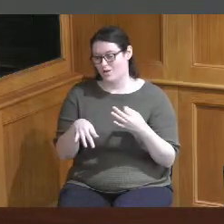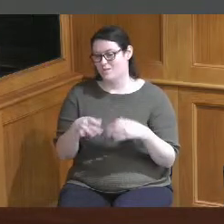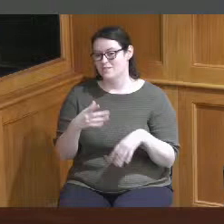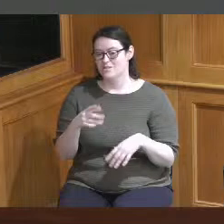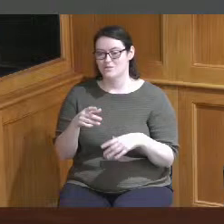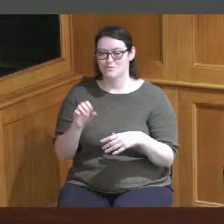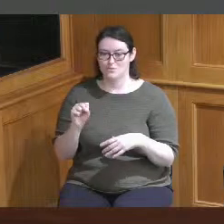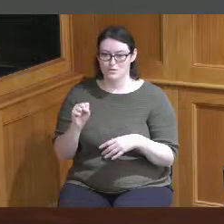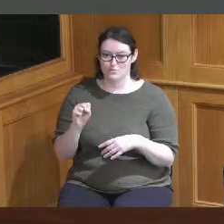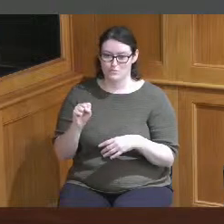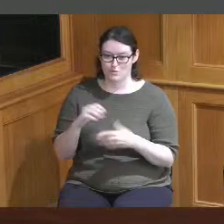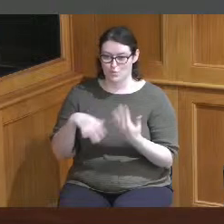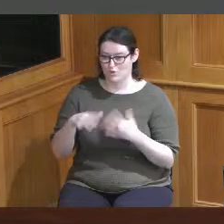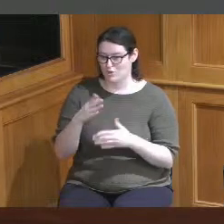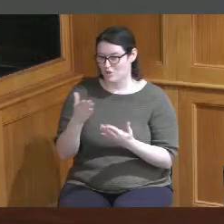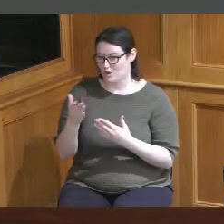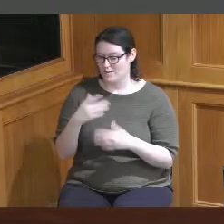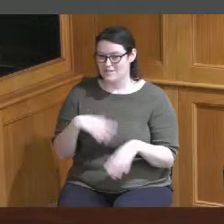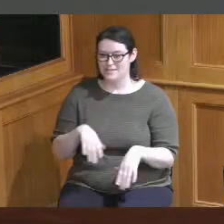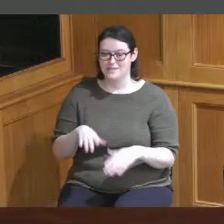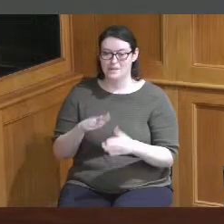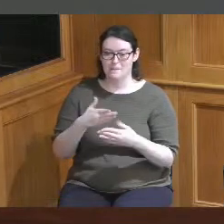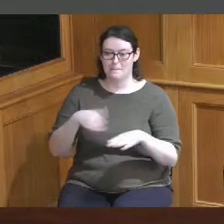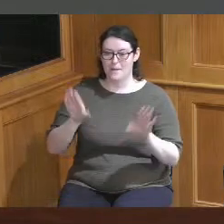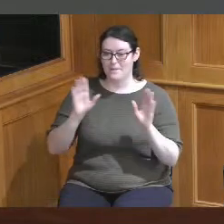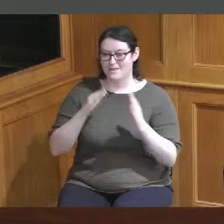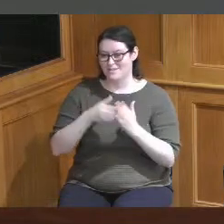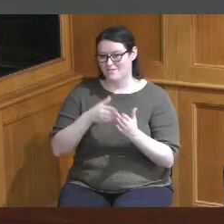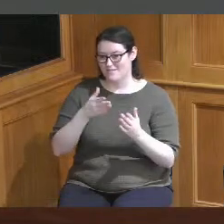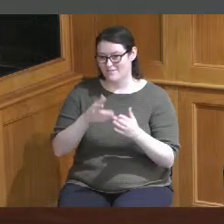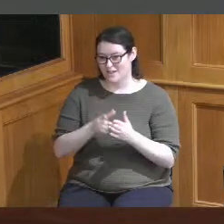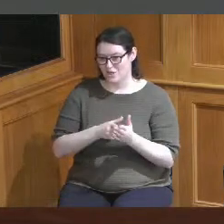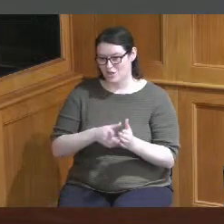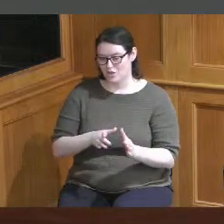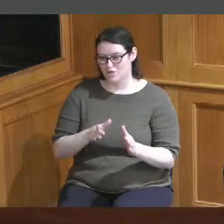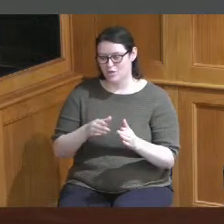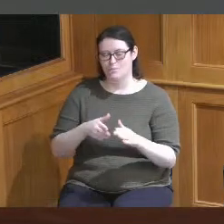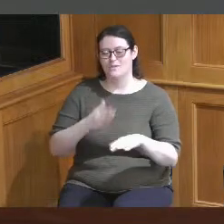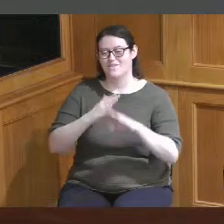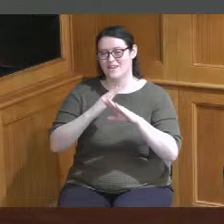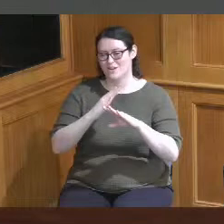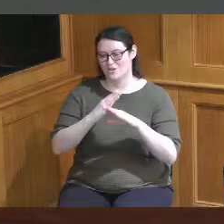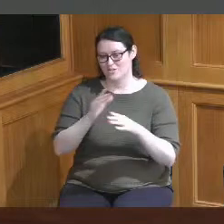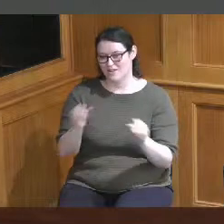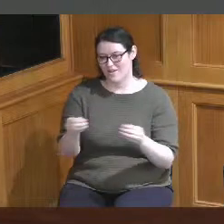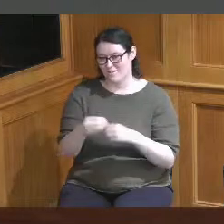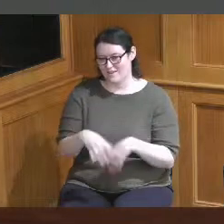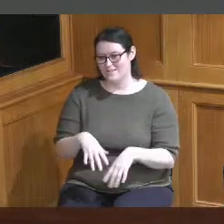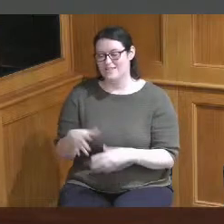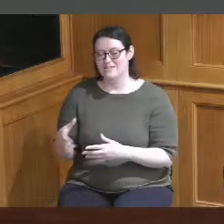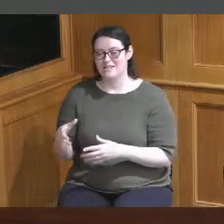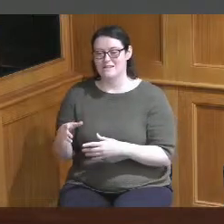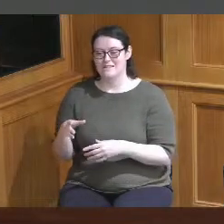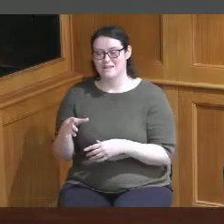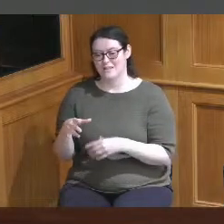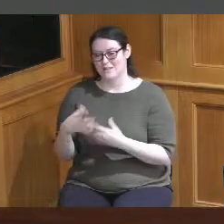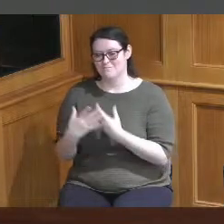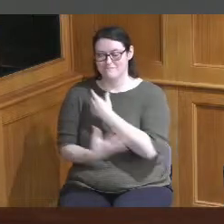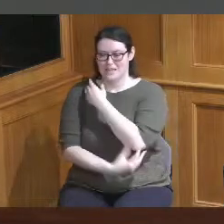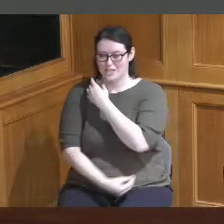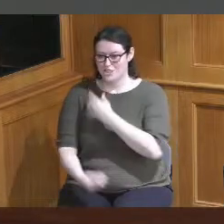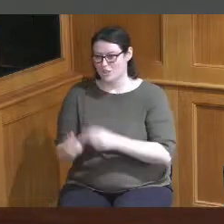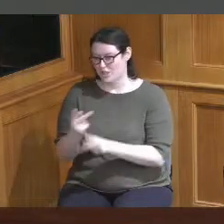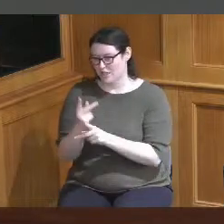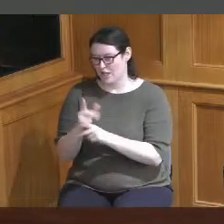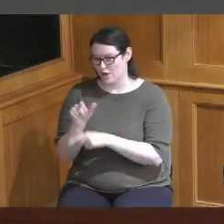programs, the public defender's office, probation, and the indigent care levy as well. So as we